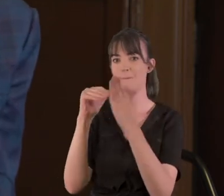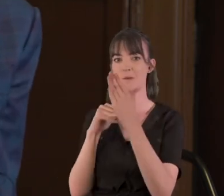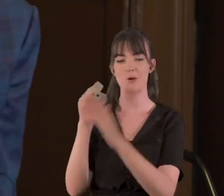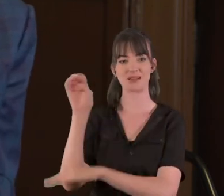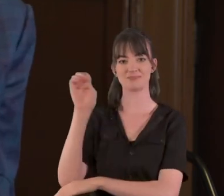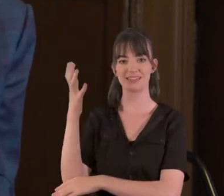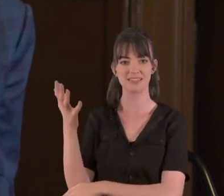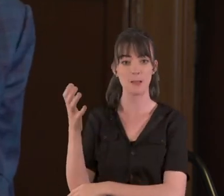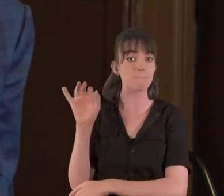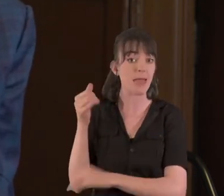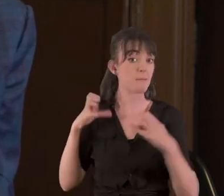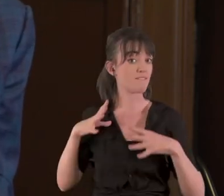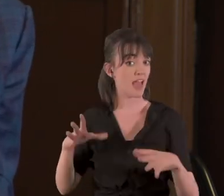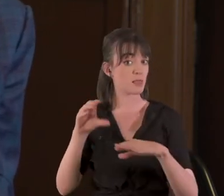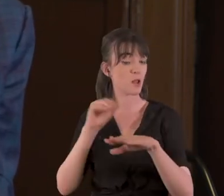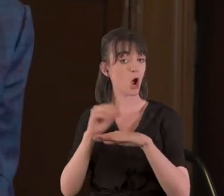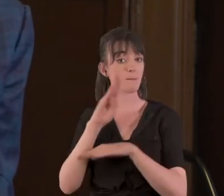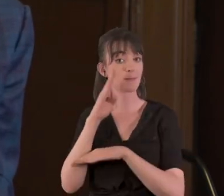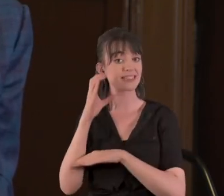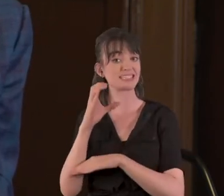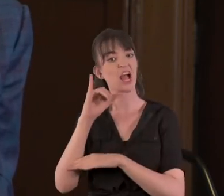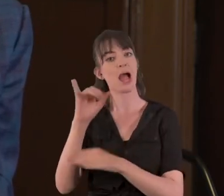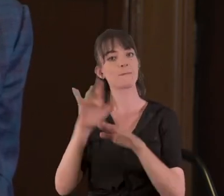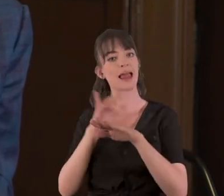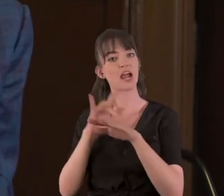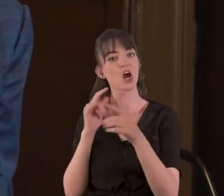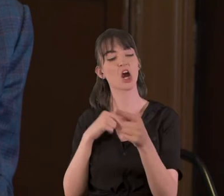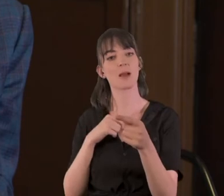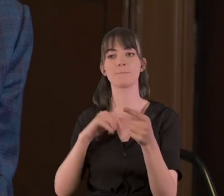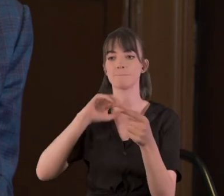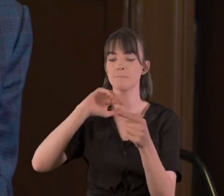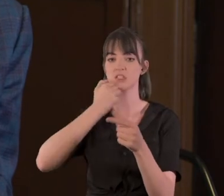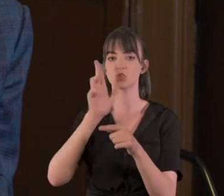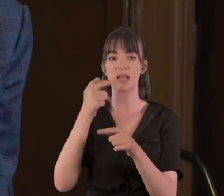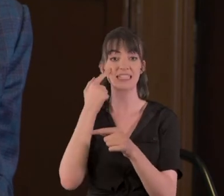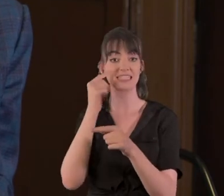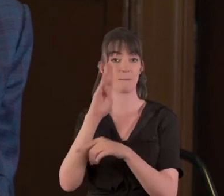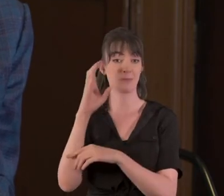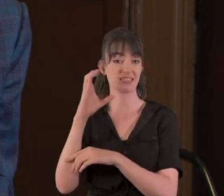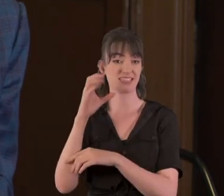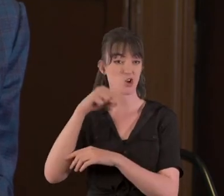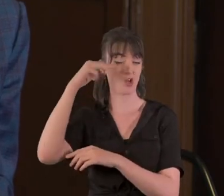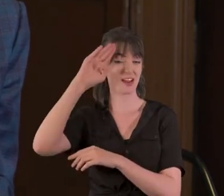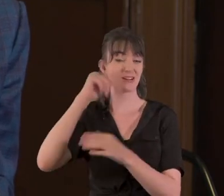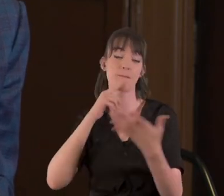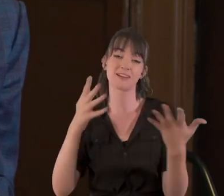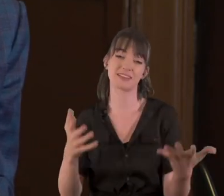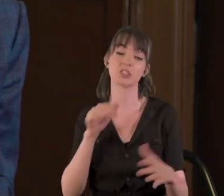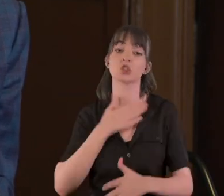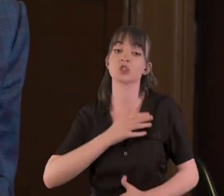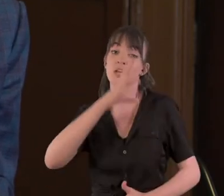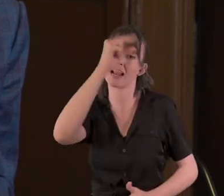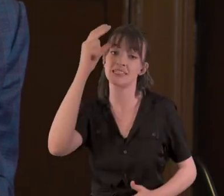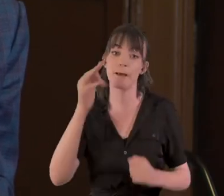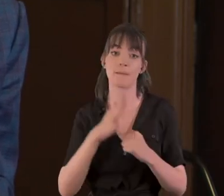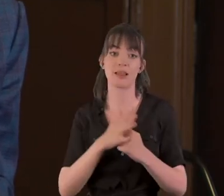They might just be available on the BBC iPlayer because they sneaked onto BBC Northern Ireland. But I offer that as an example of